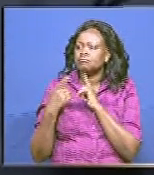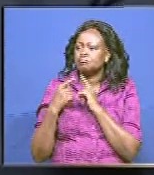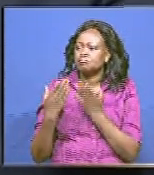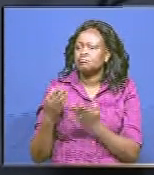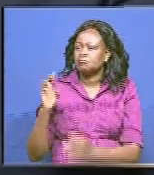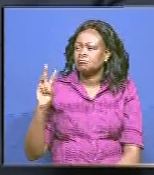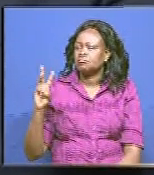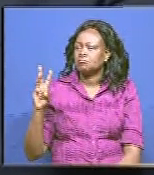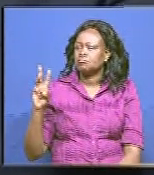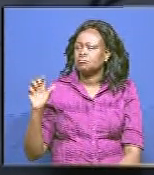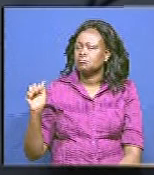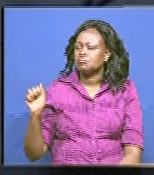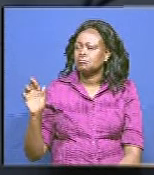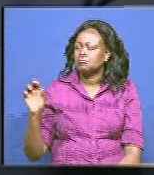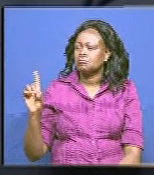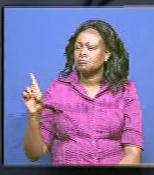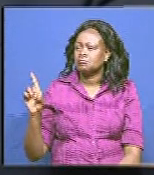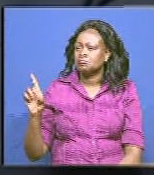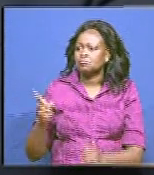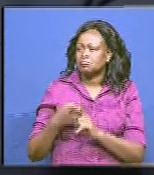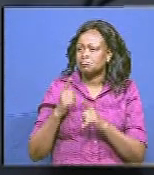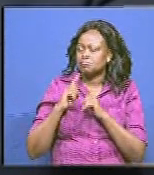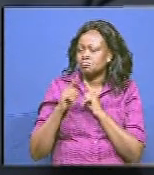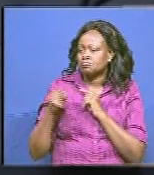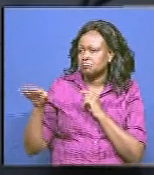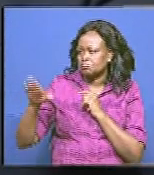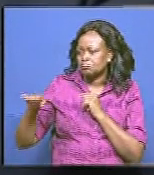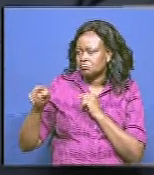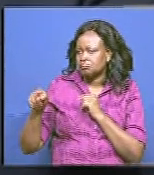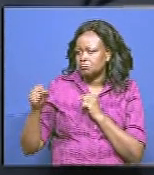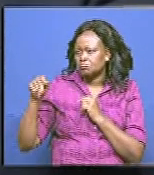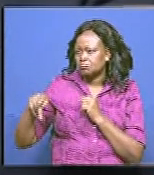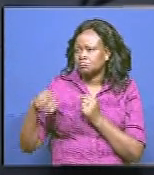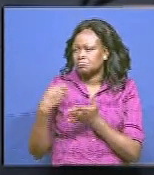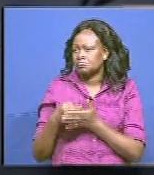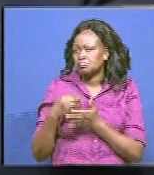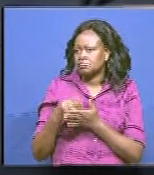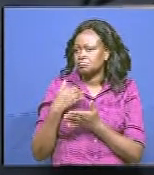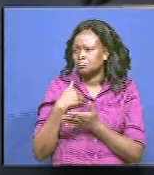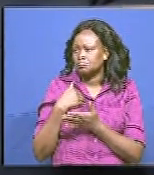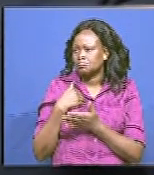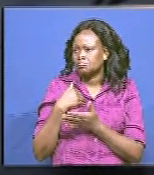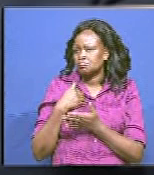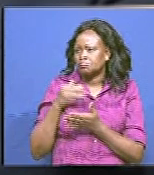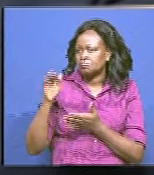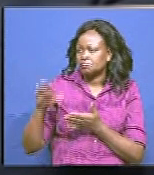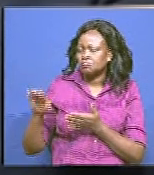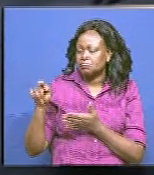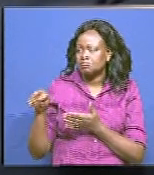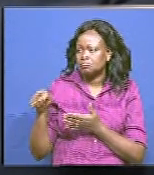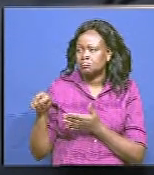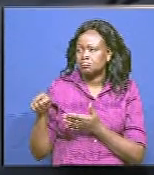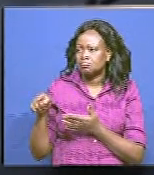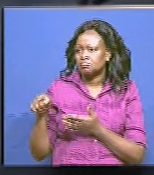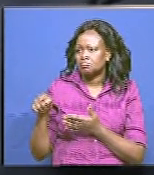wards, let's talk about constituencies. MPs have money for constituencies